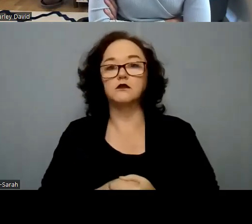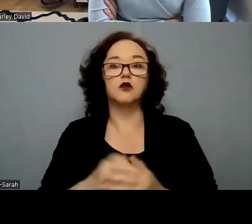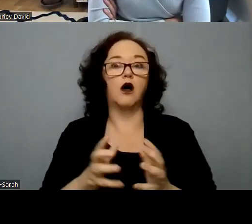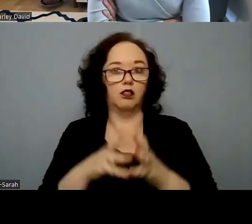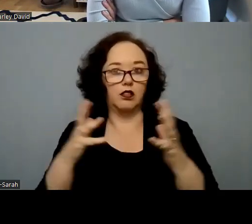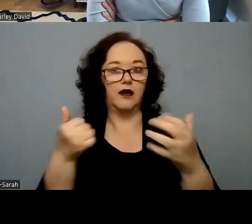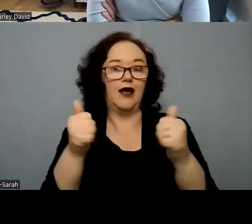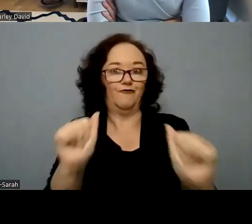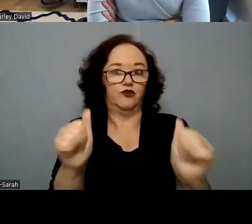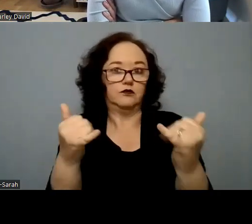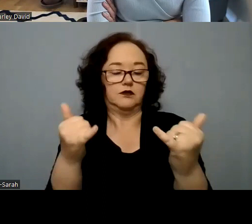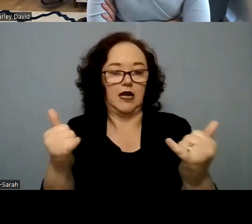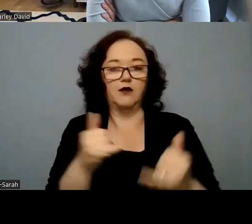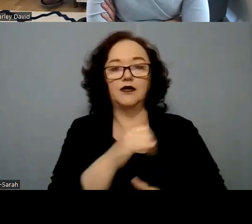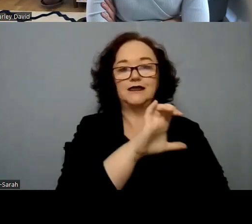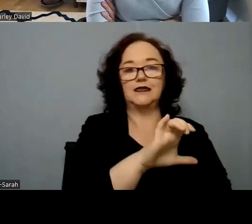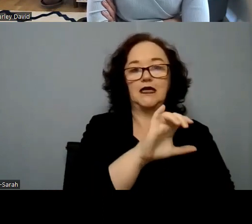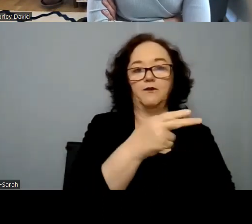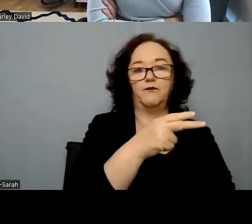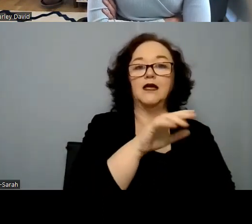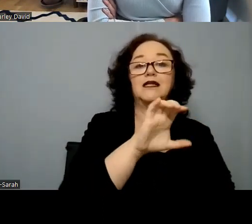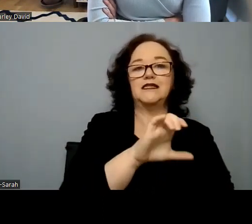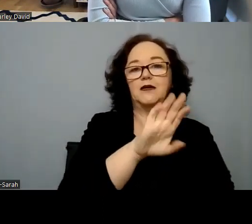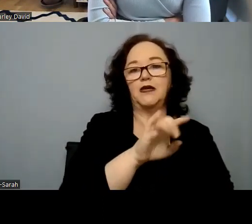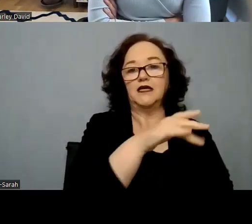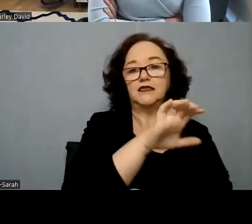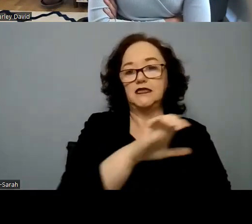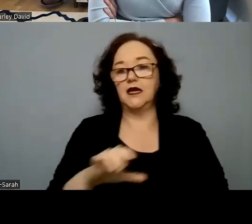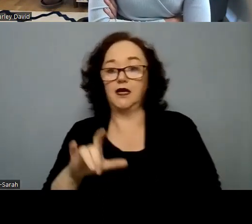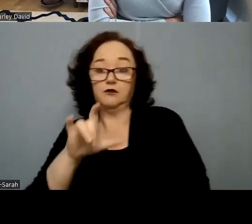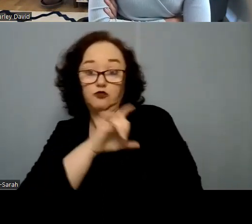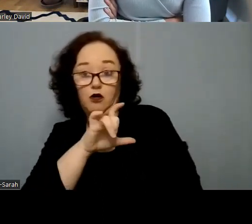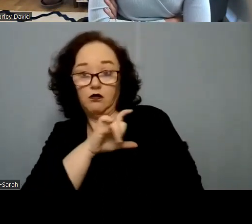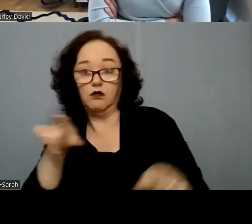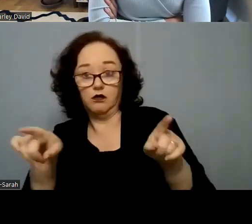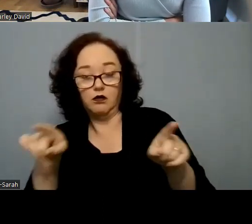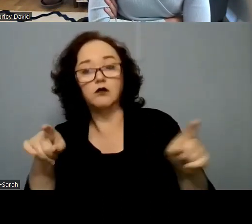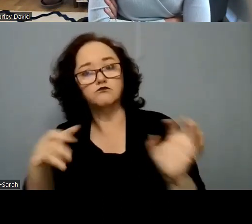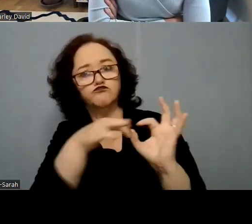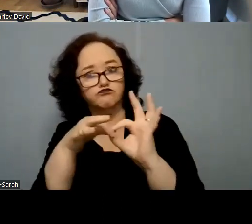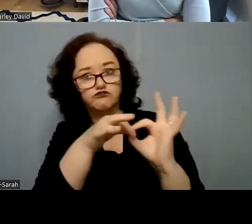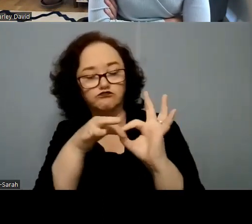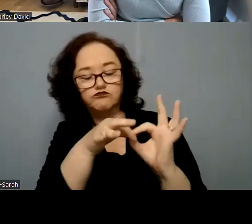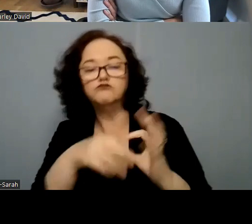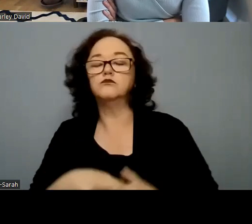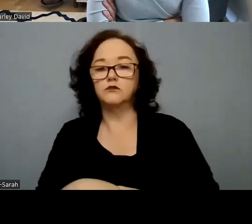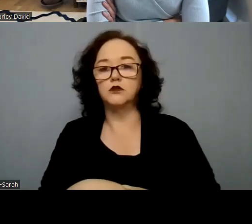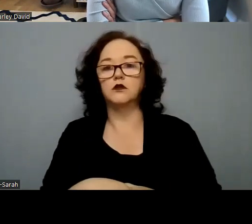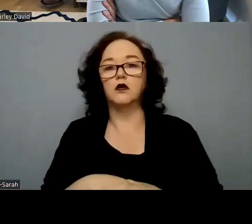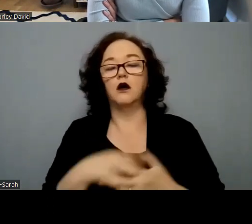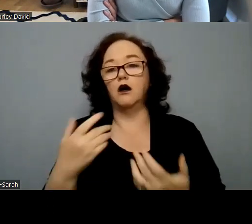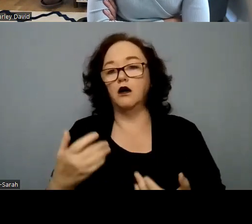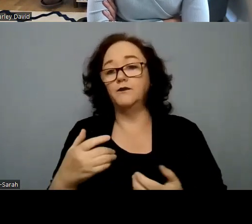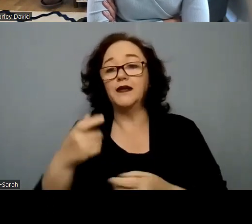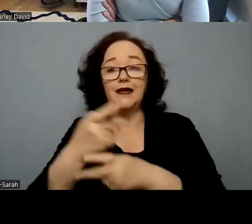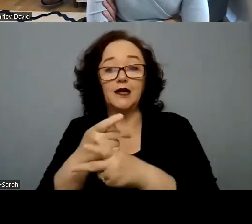happening between CCBHCs and their law enforcement partners. A lot of coordination around care transitions